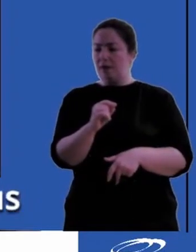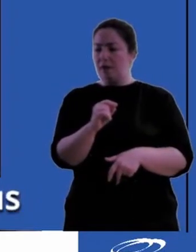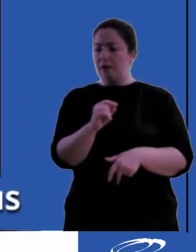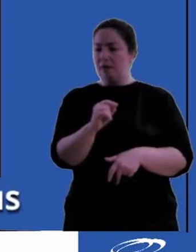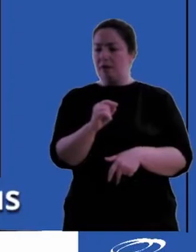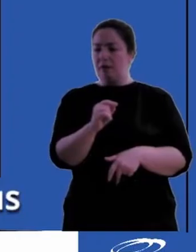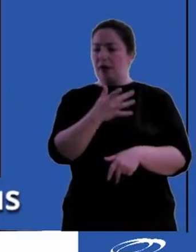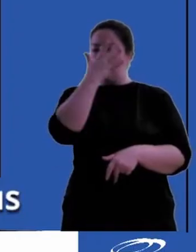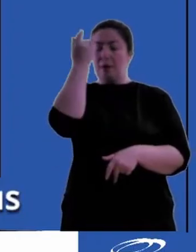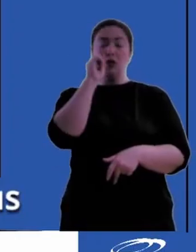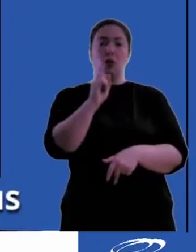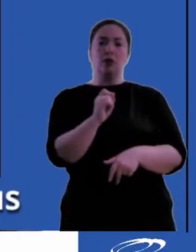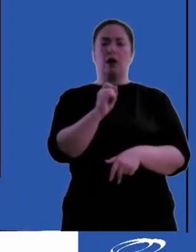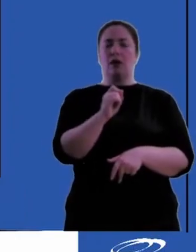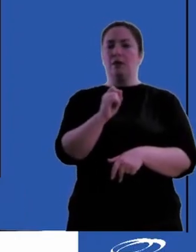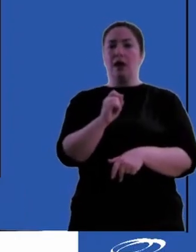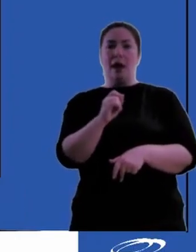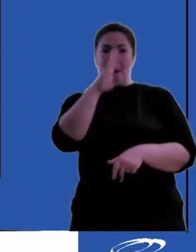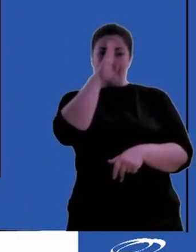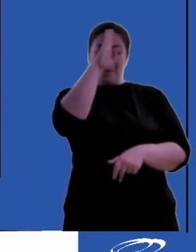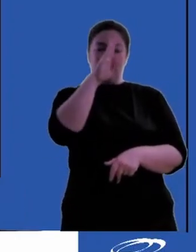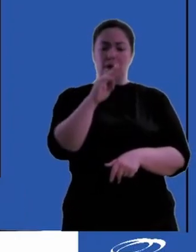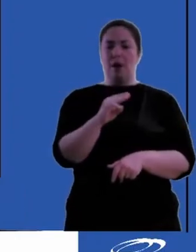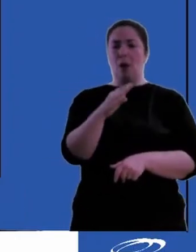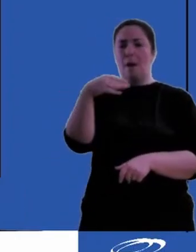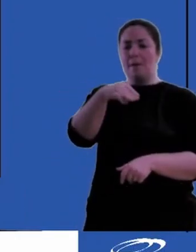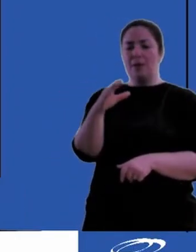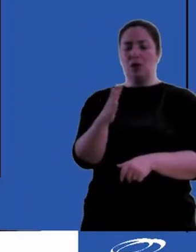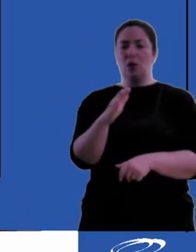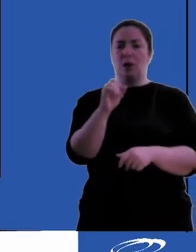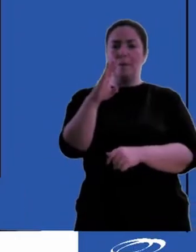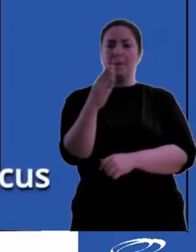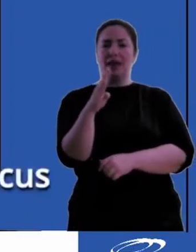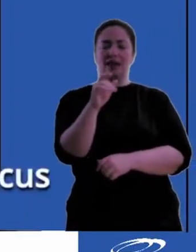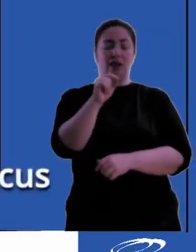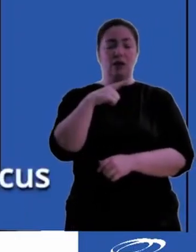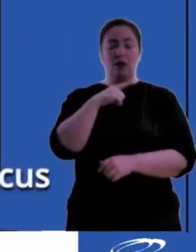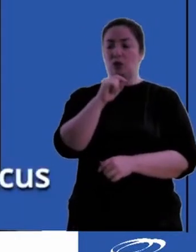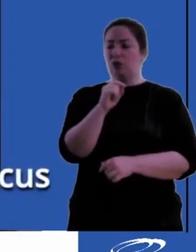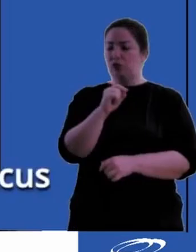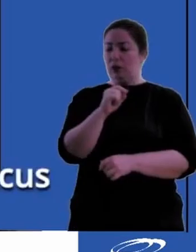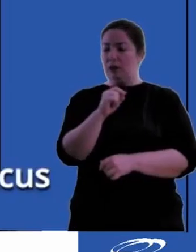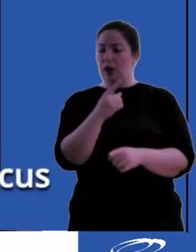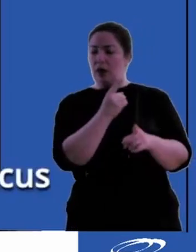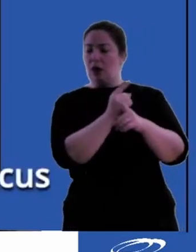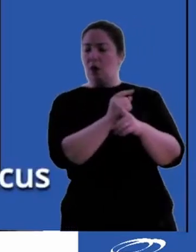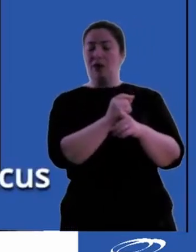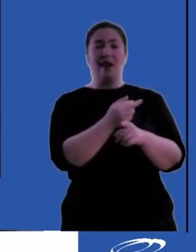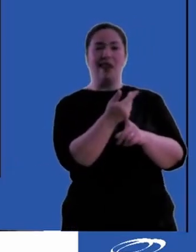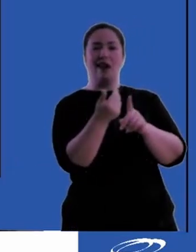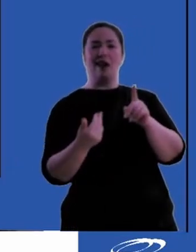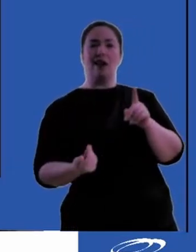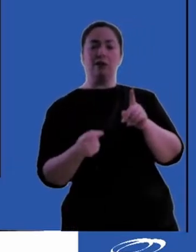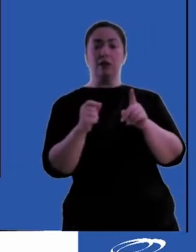staphylococci, both Staphylococcus aureus, as well as the coagulase-negative staphylococci, especially Staphylococcus lipinensis